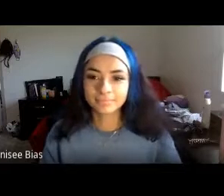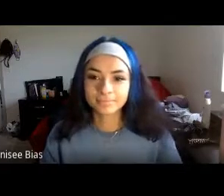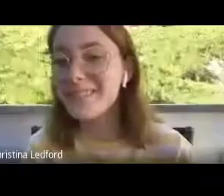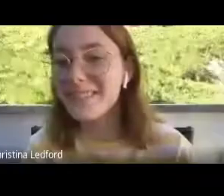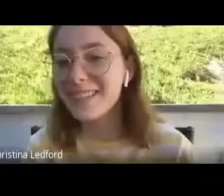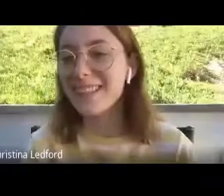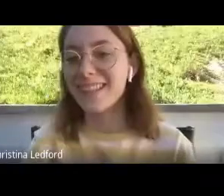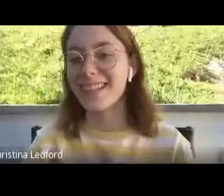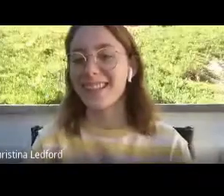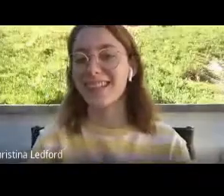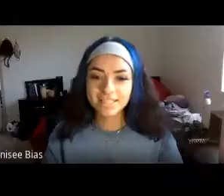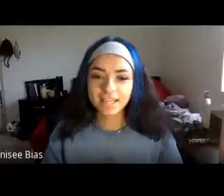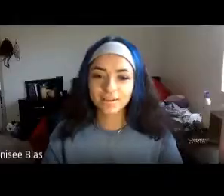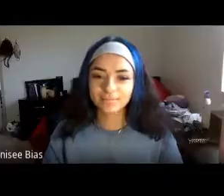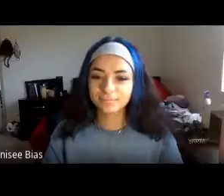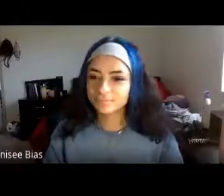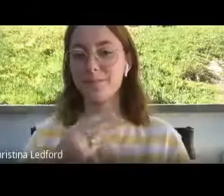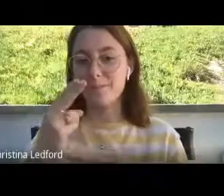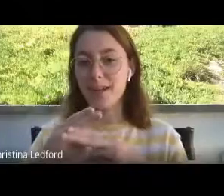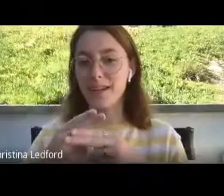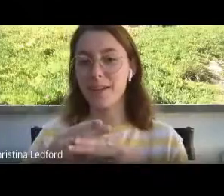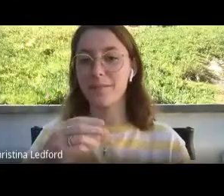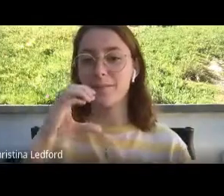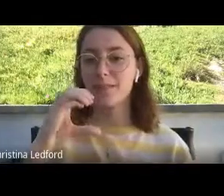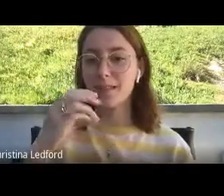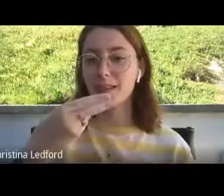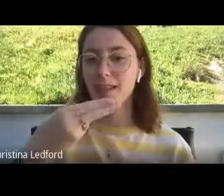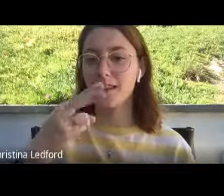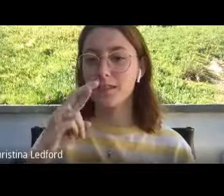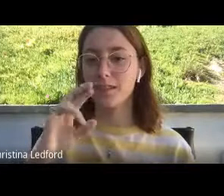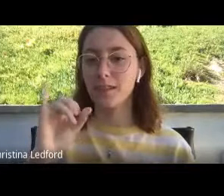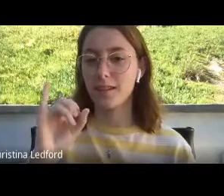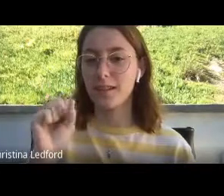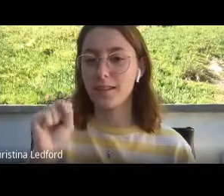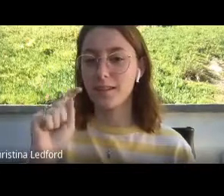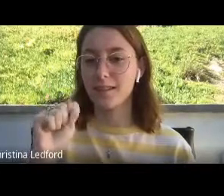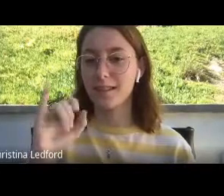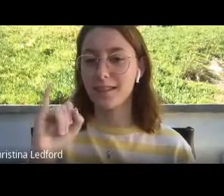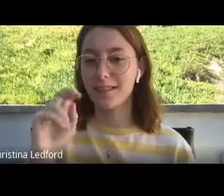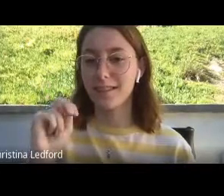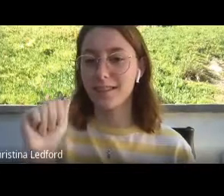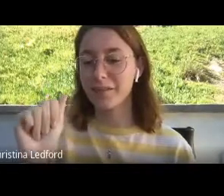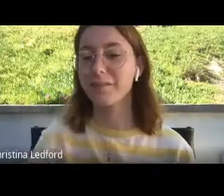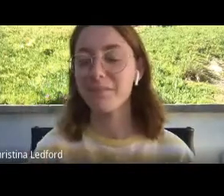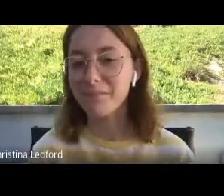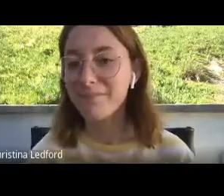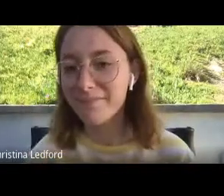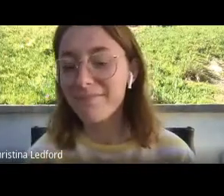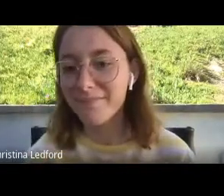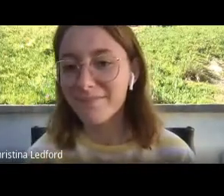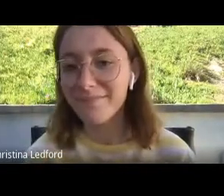I can go. Yes, thank you. So my name, CHRIST.